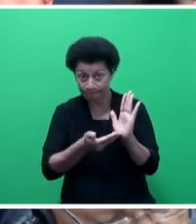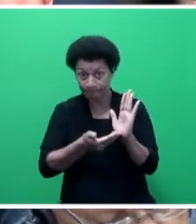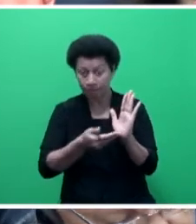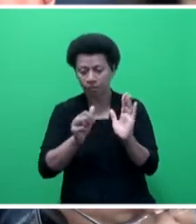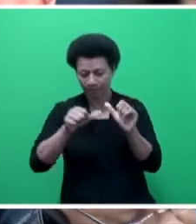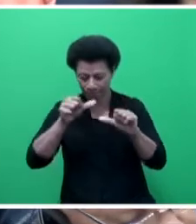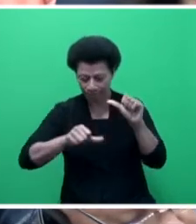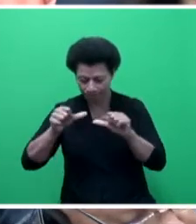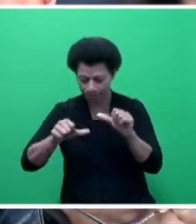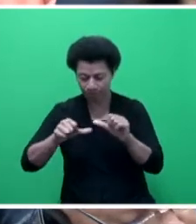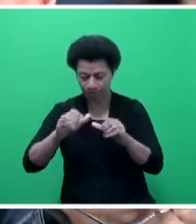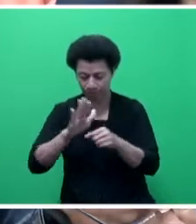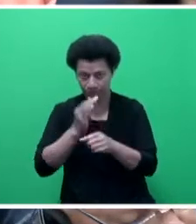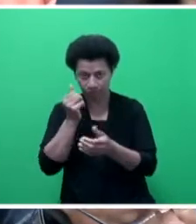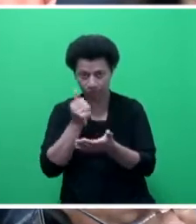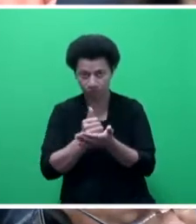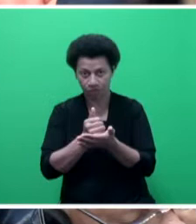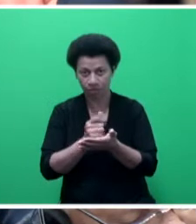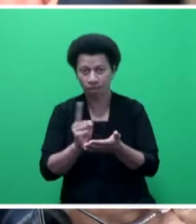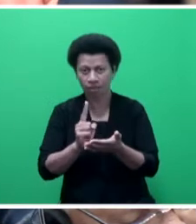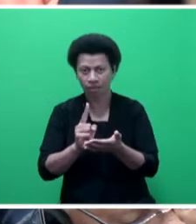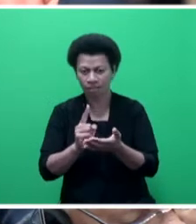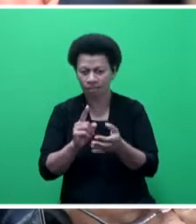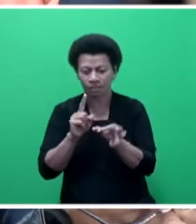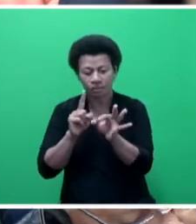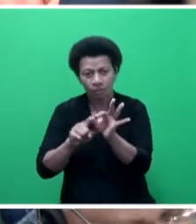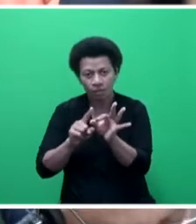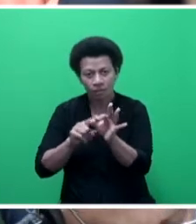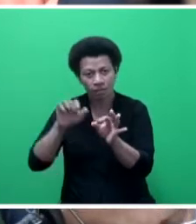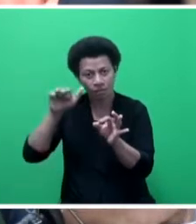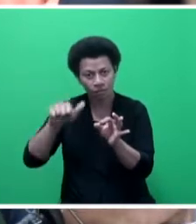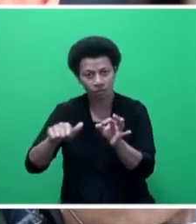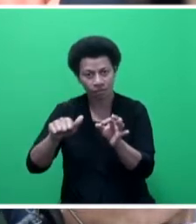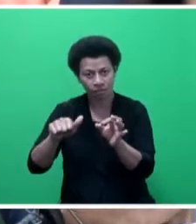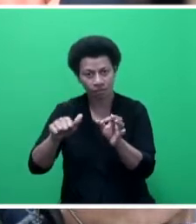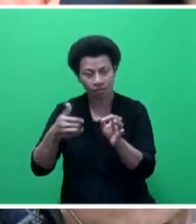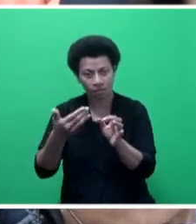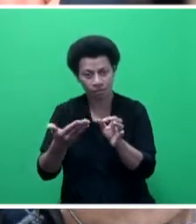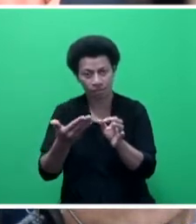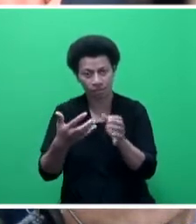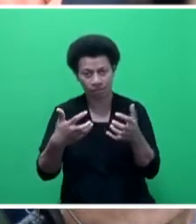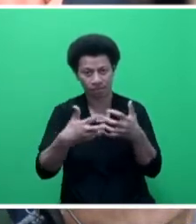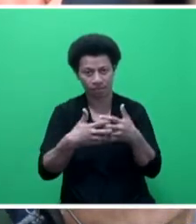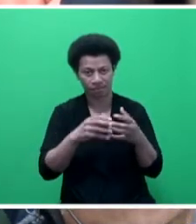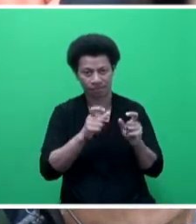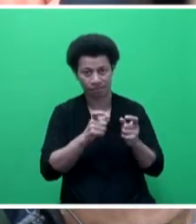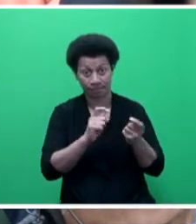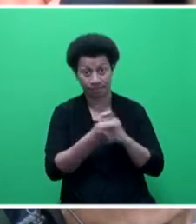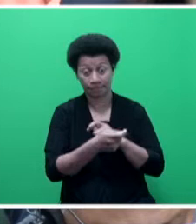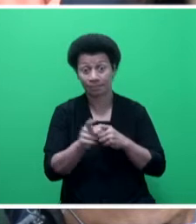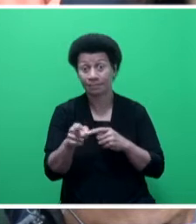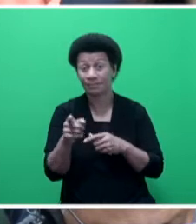that helps to ensure we create answers to the right questions. Speaker, sir, as highlighted by the honourable member, we